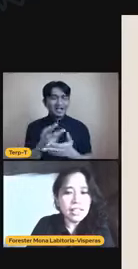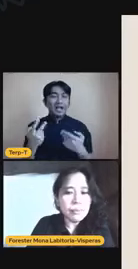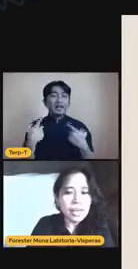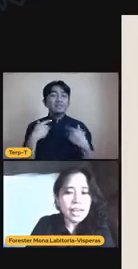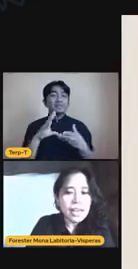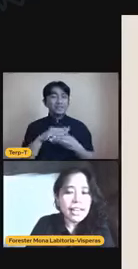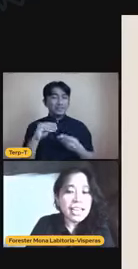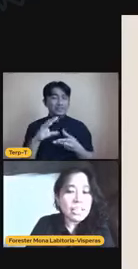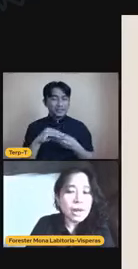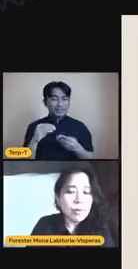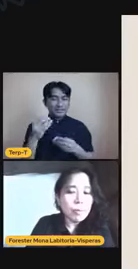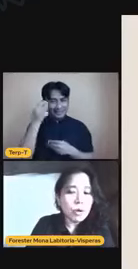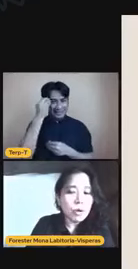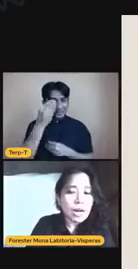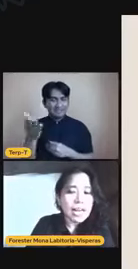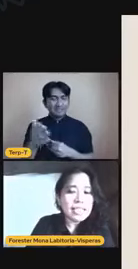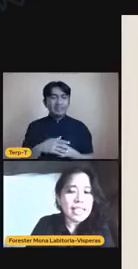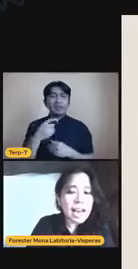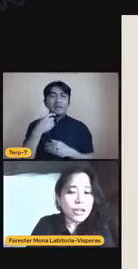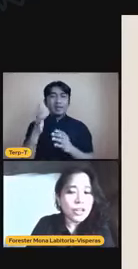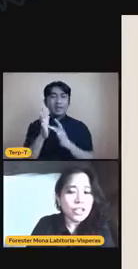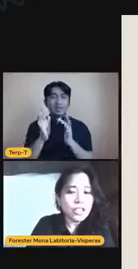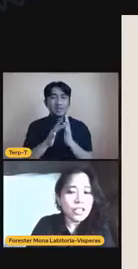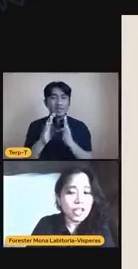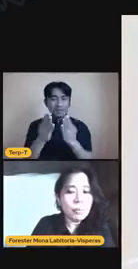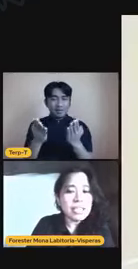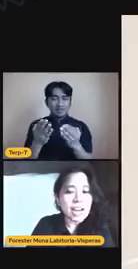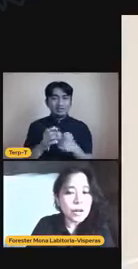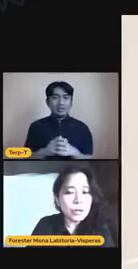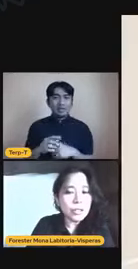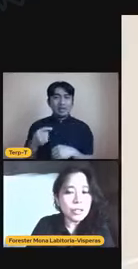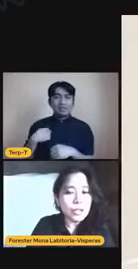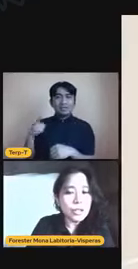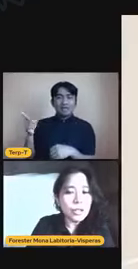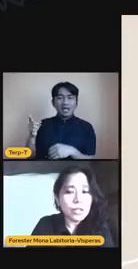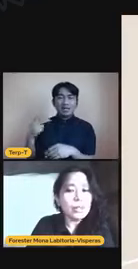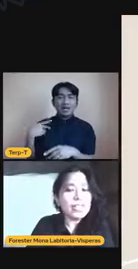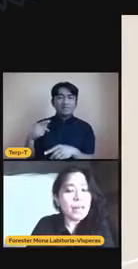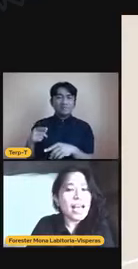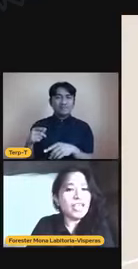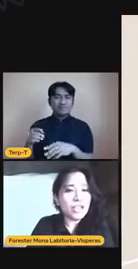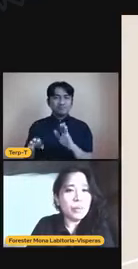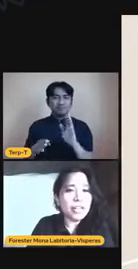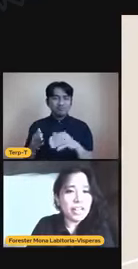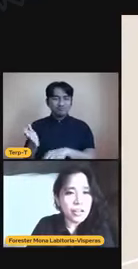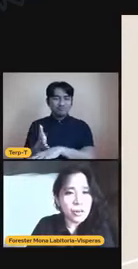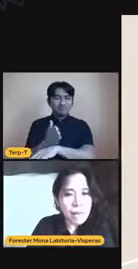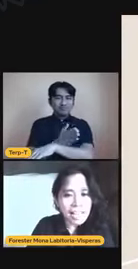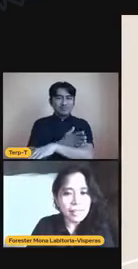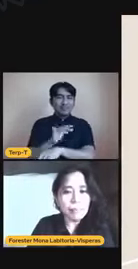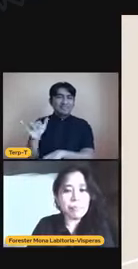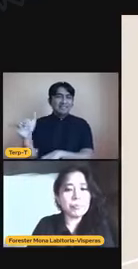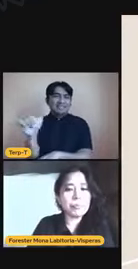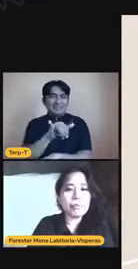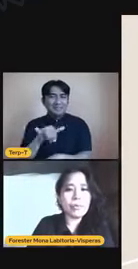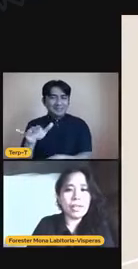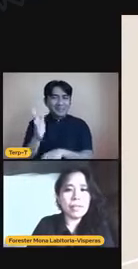tell. And nasa Bible po, as iron sharpens iron, so does man sharpen another